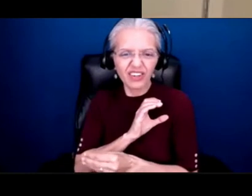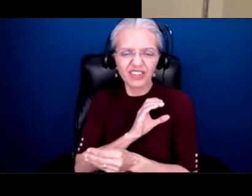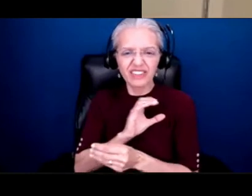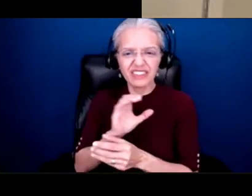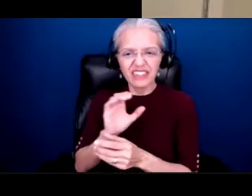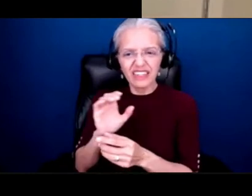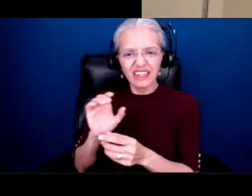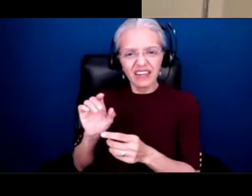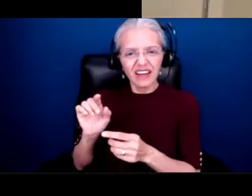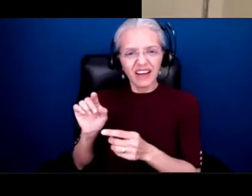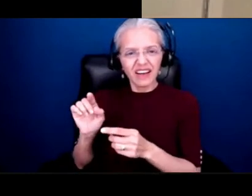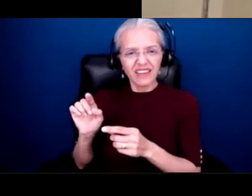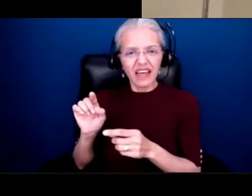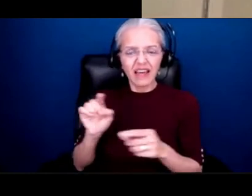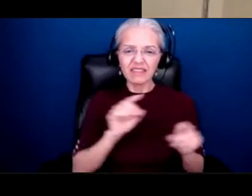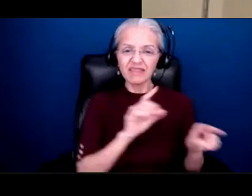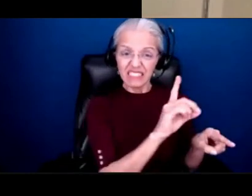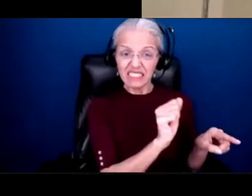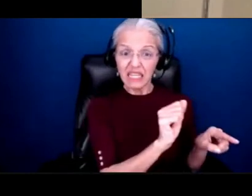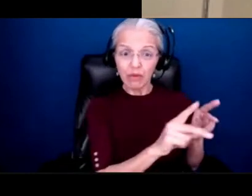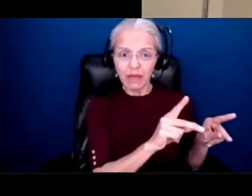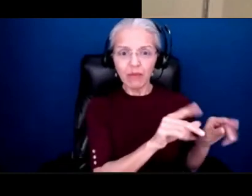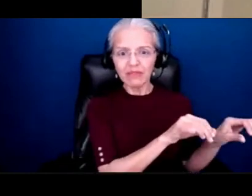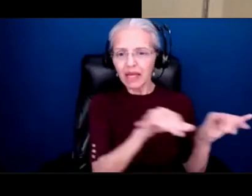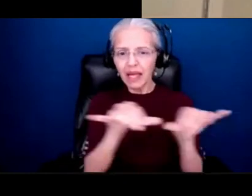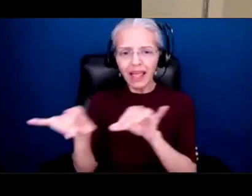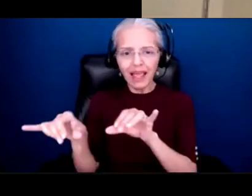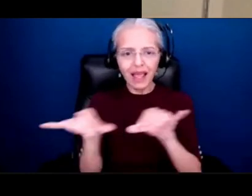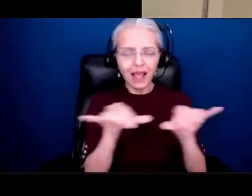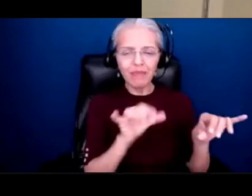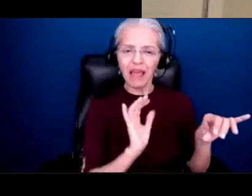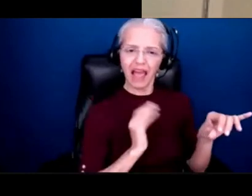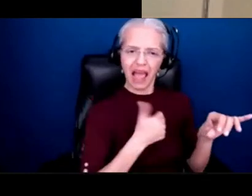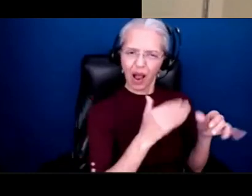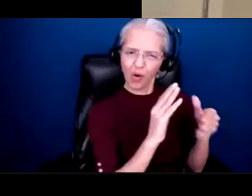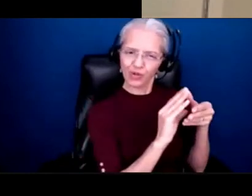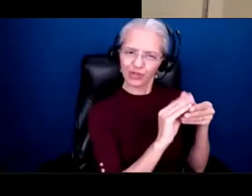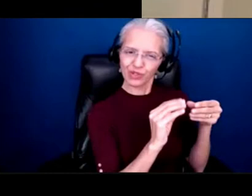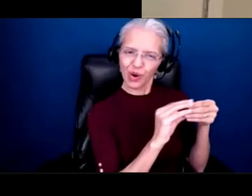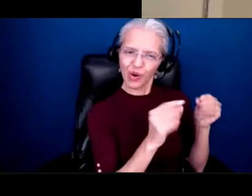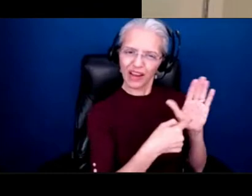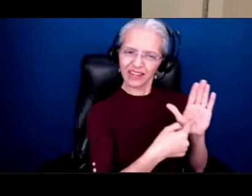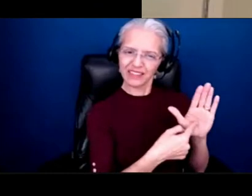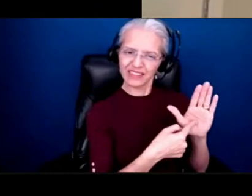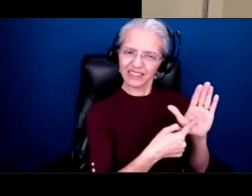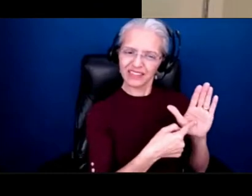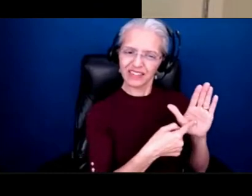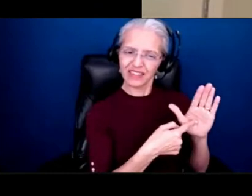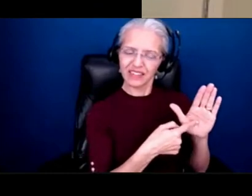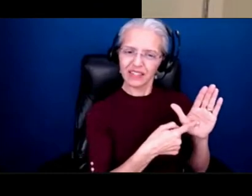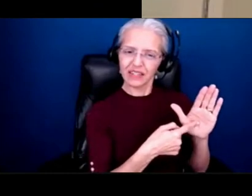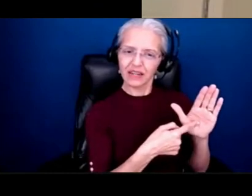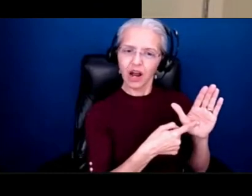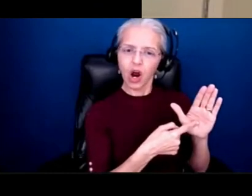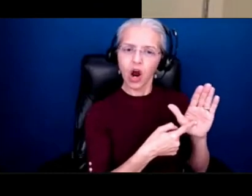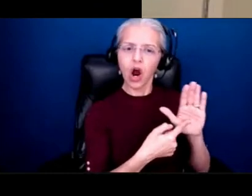people. Our stories, many times, are told through a non-disabled